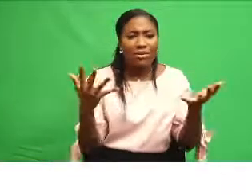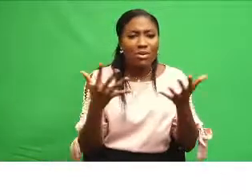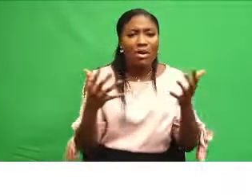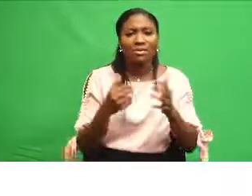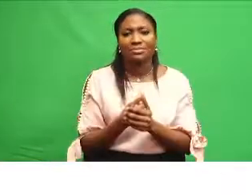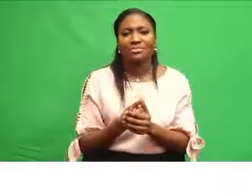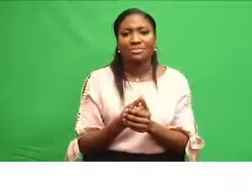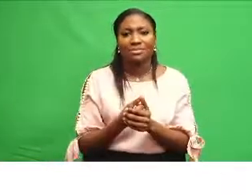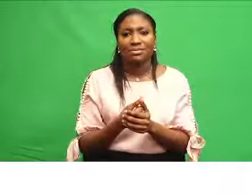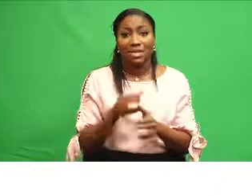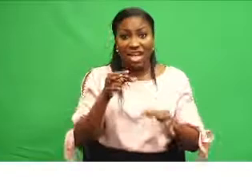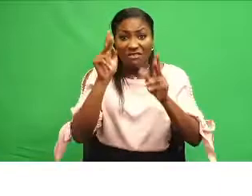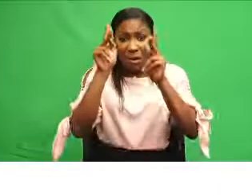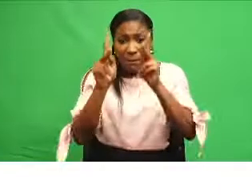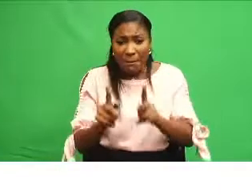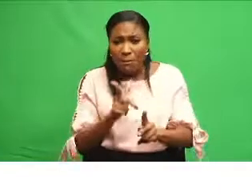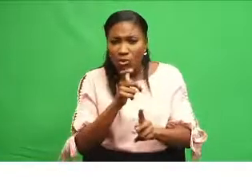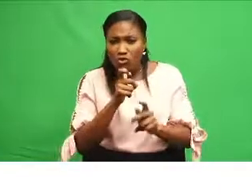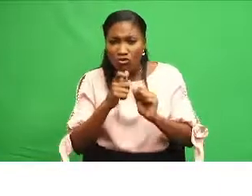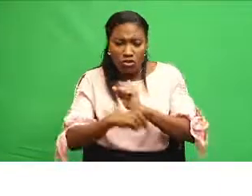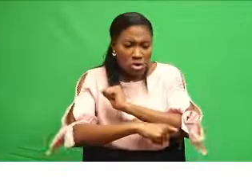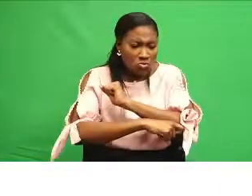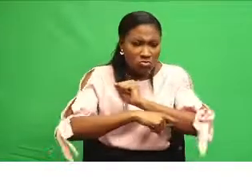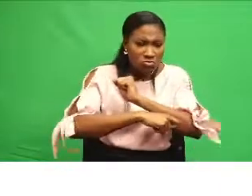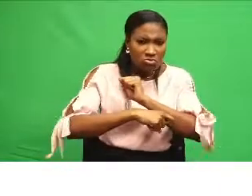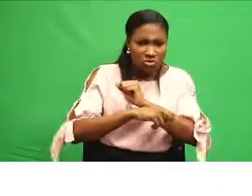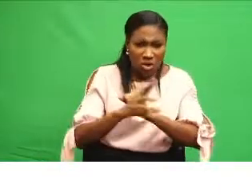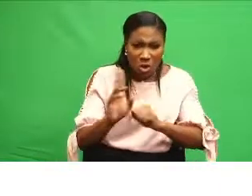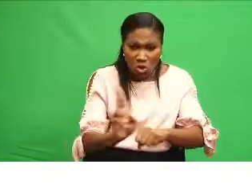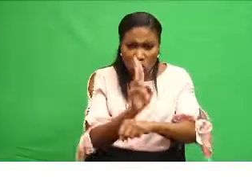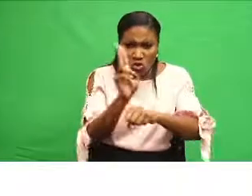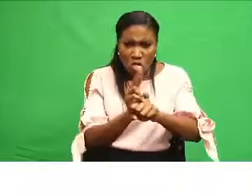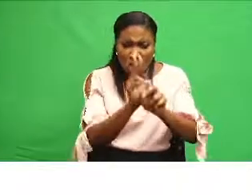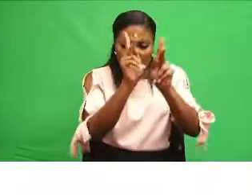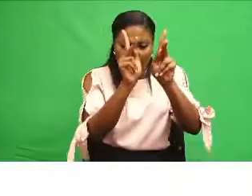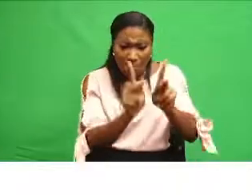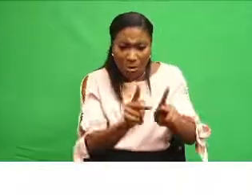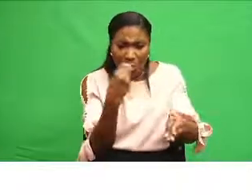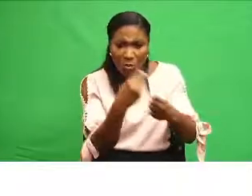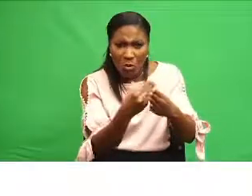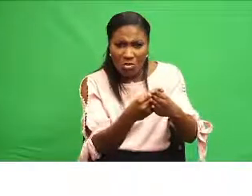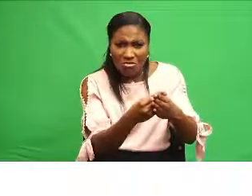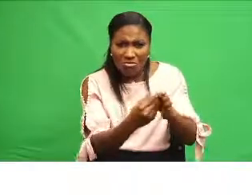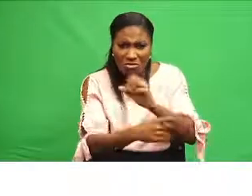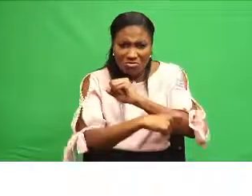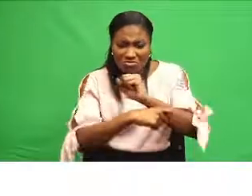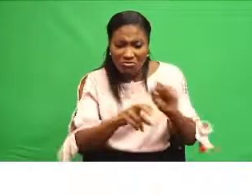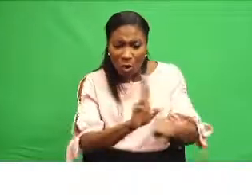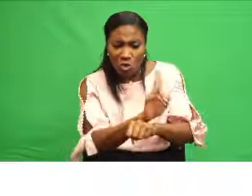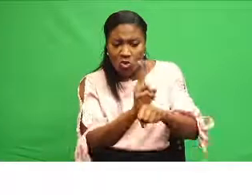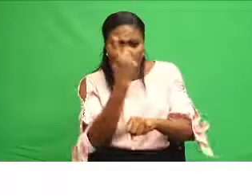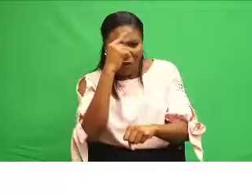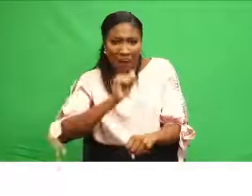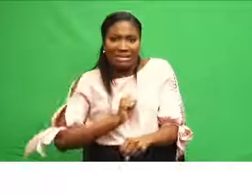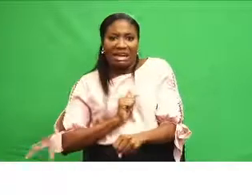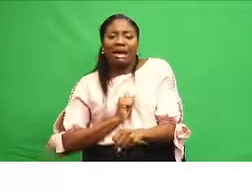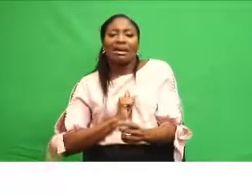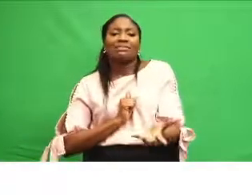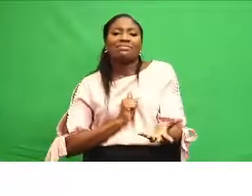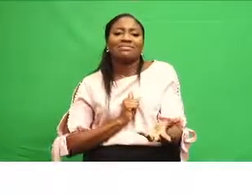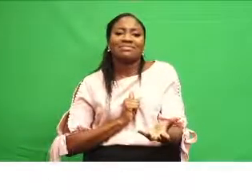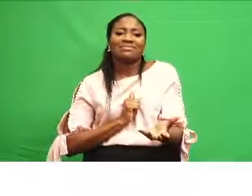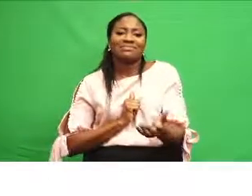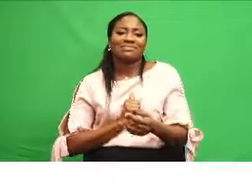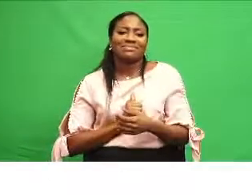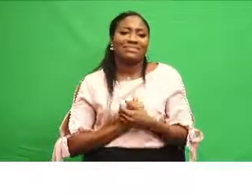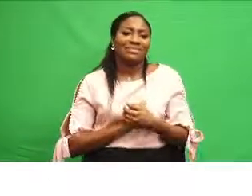someone illegally or improperly using an elder's money or belongings for their own personal use. Now, generally, the victim